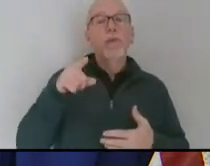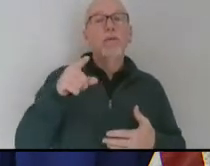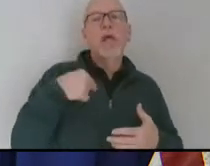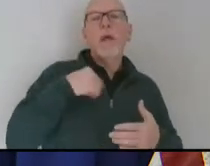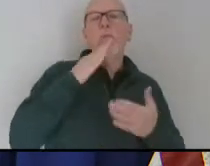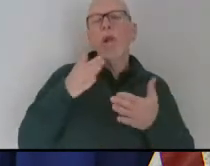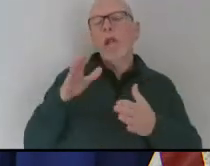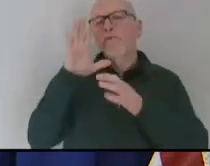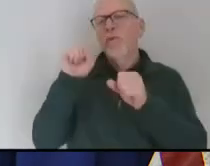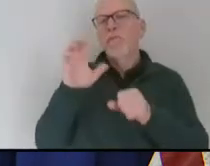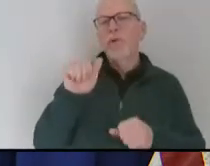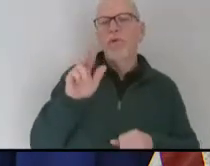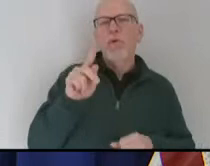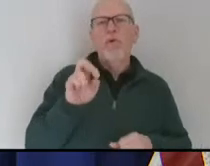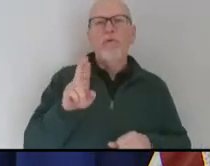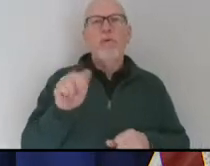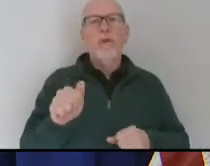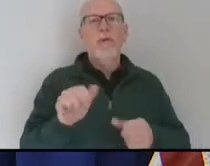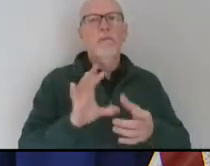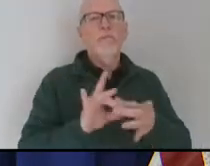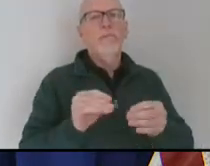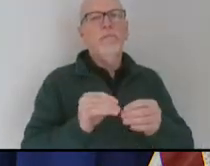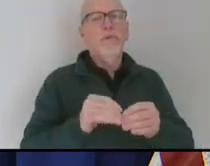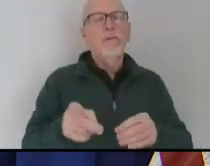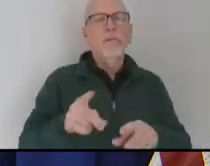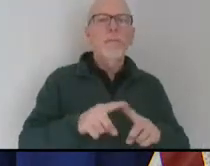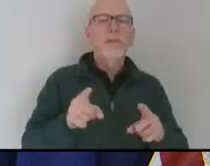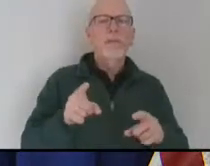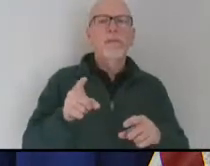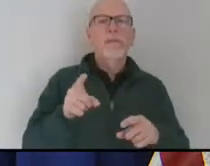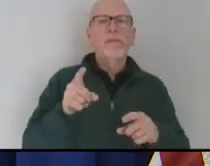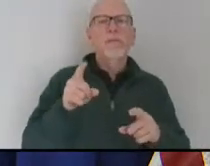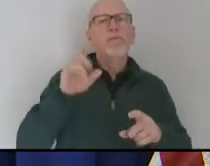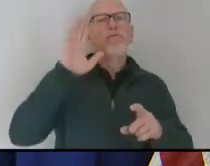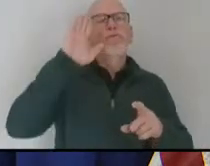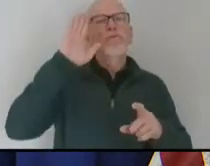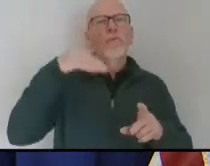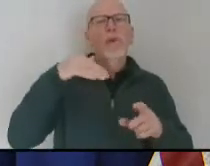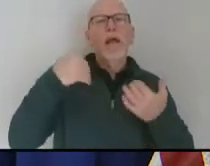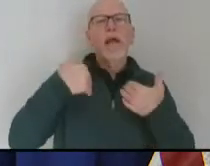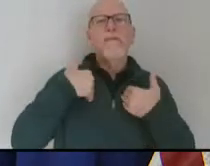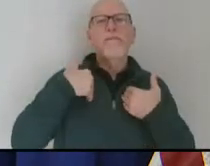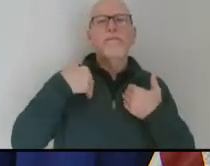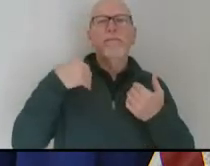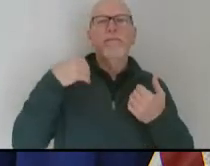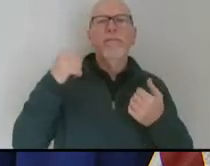Superintendent Carter follow up on this, but knowing that there were